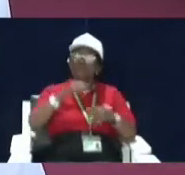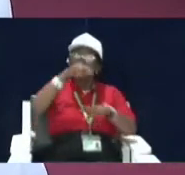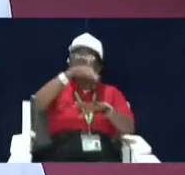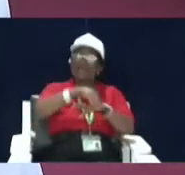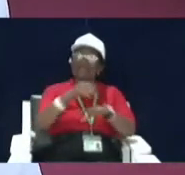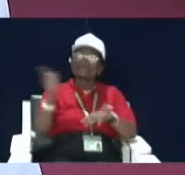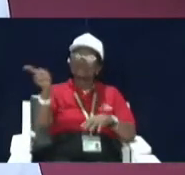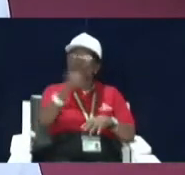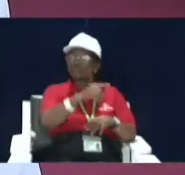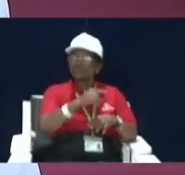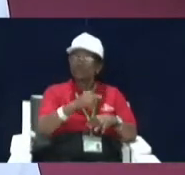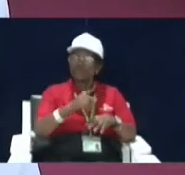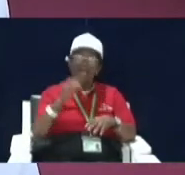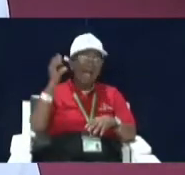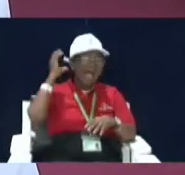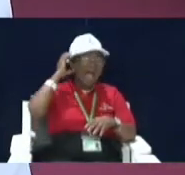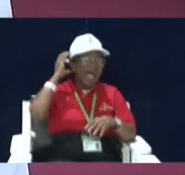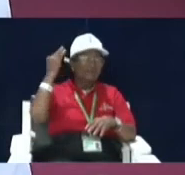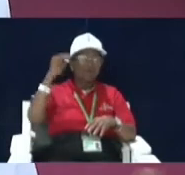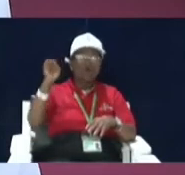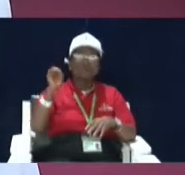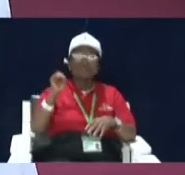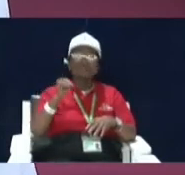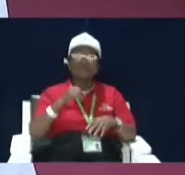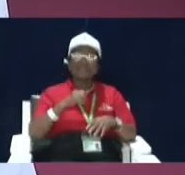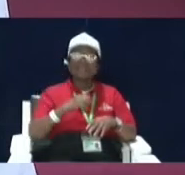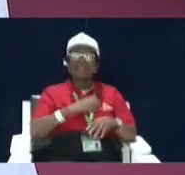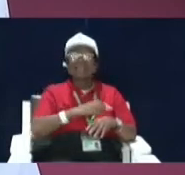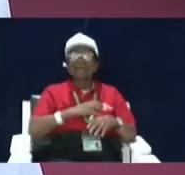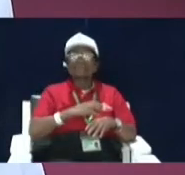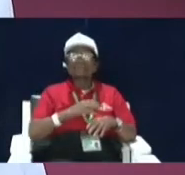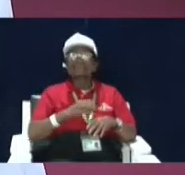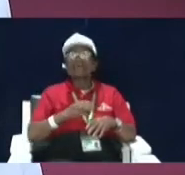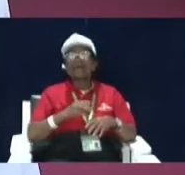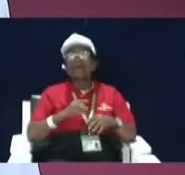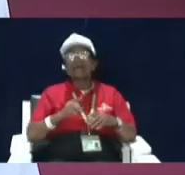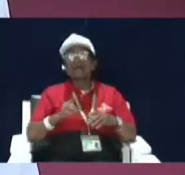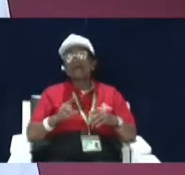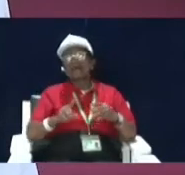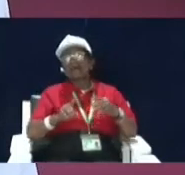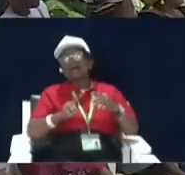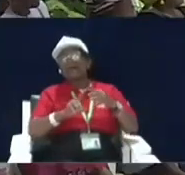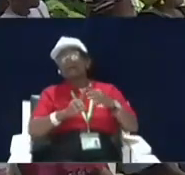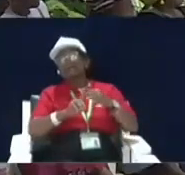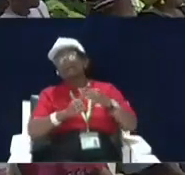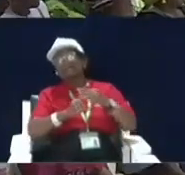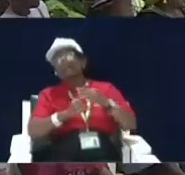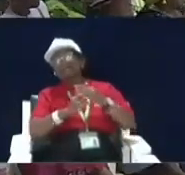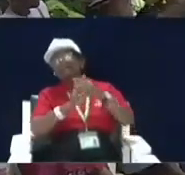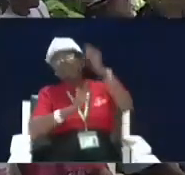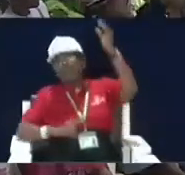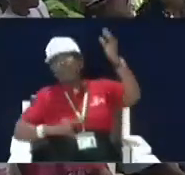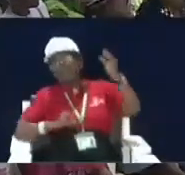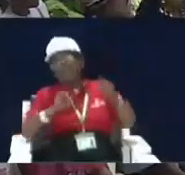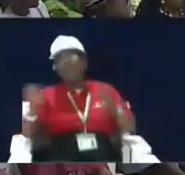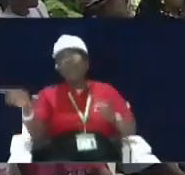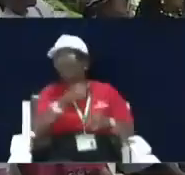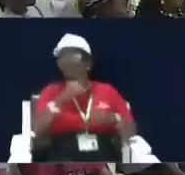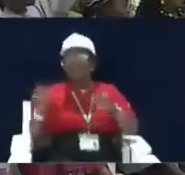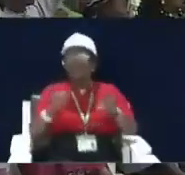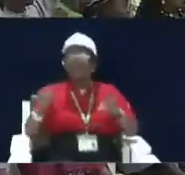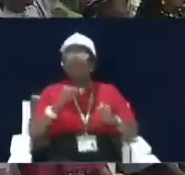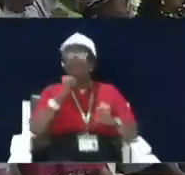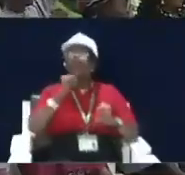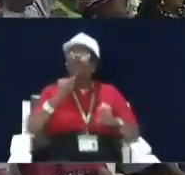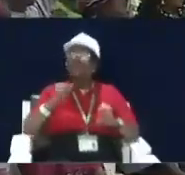cancer disappearing. You didn't cheer God the way you should. That's not a small